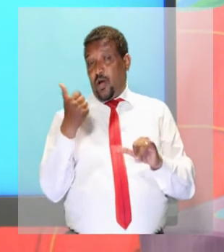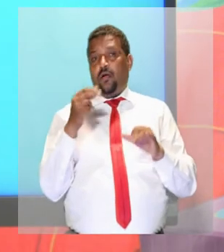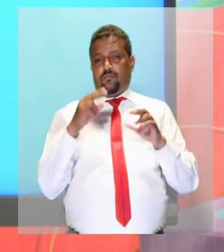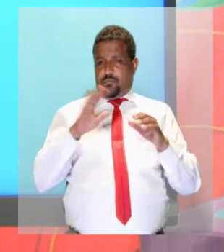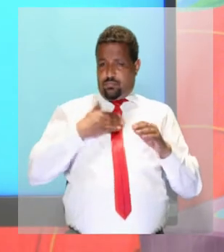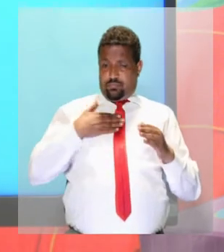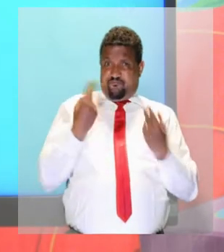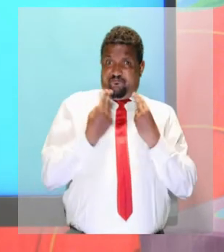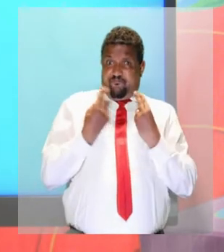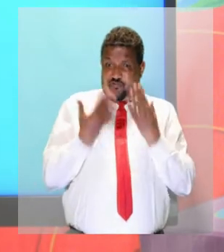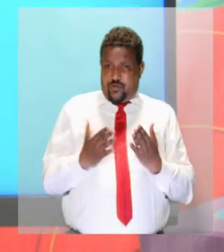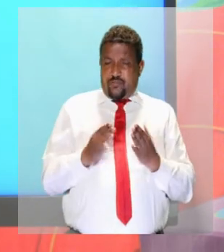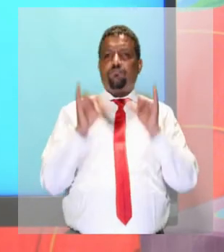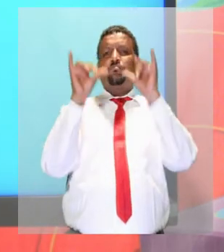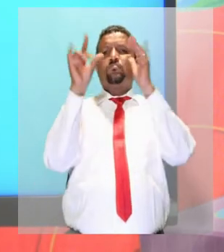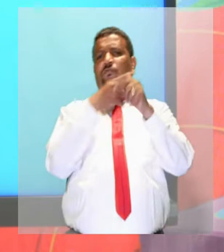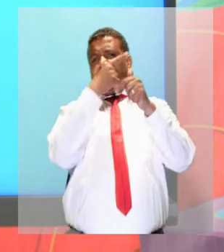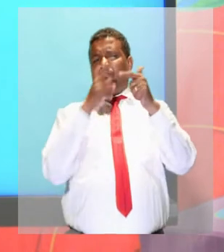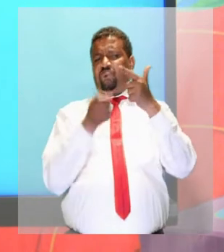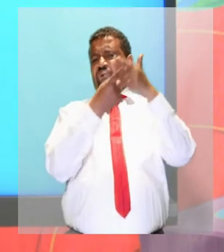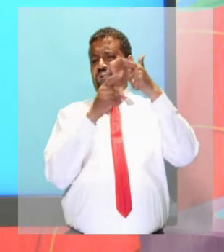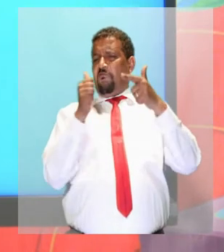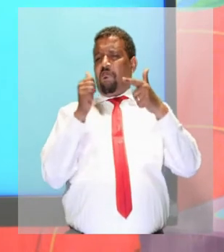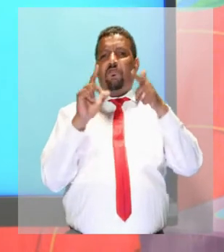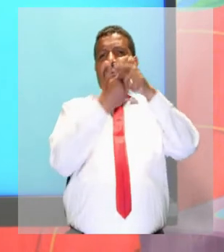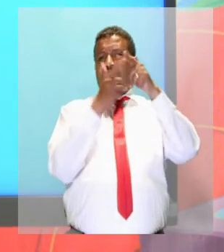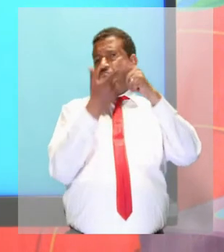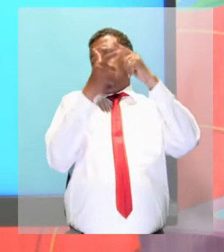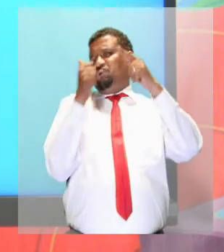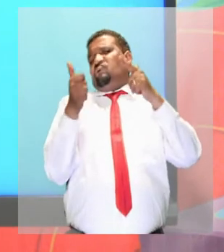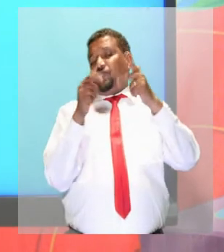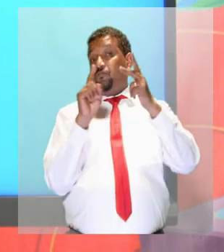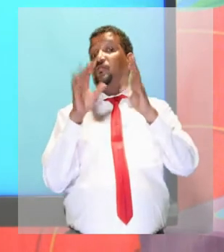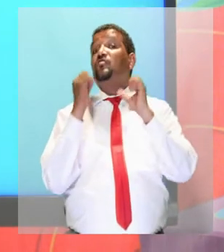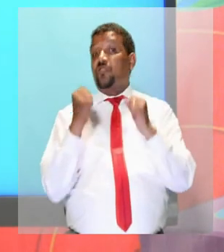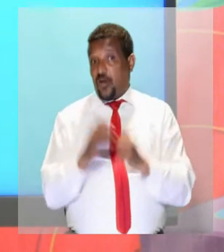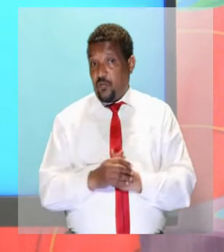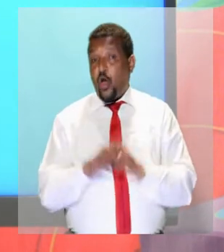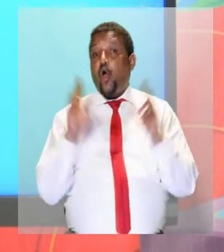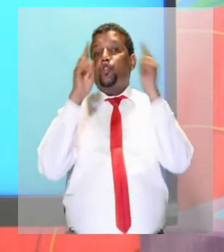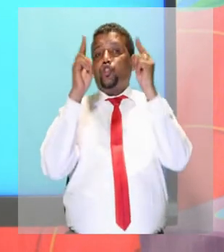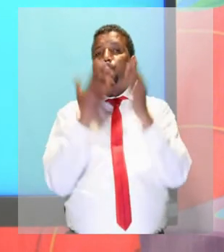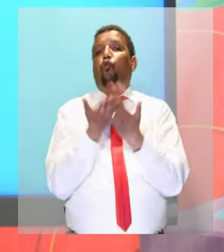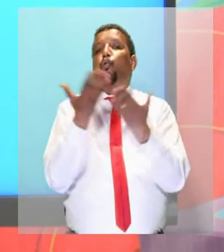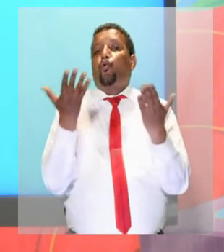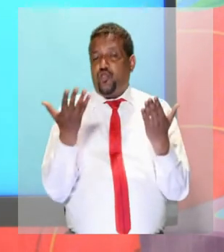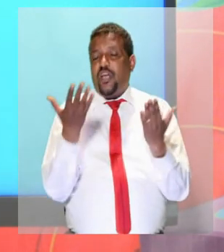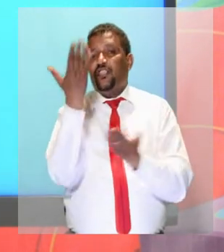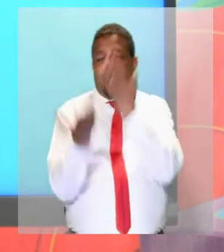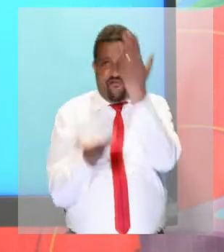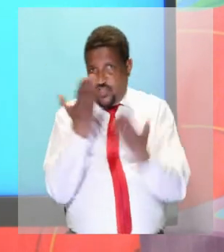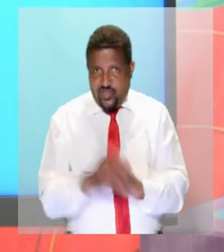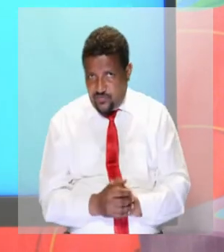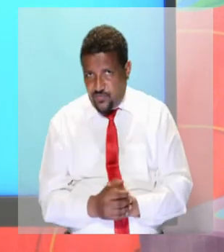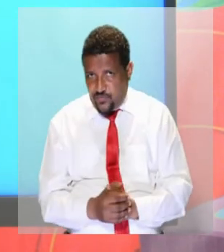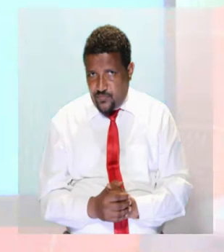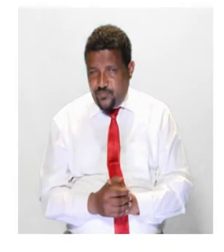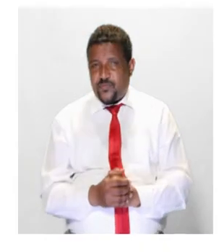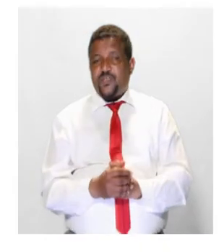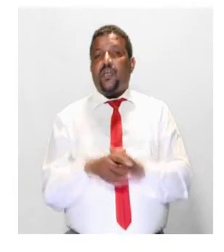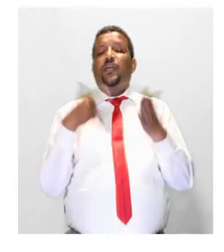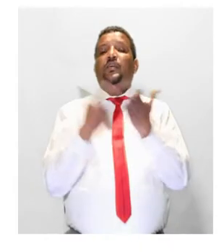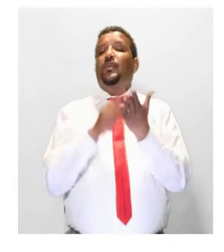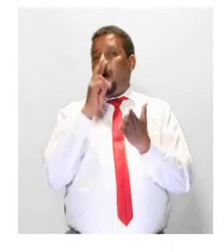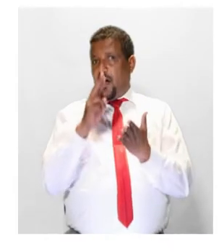consumer can rank or order the satisfaction that is derived from consumption of goods and services. Here